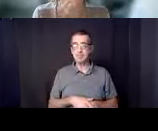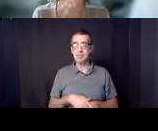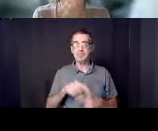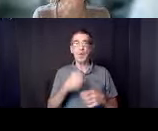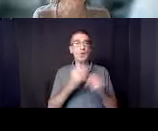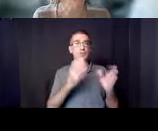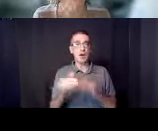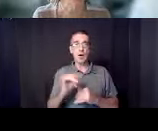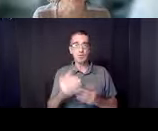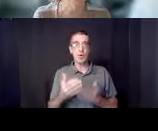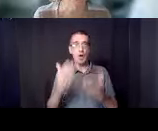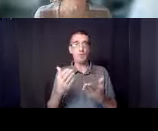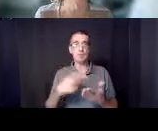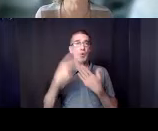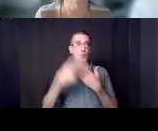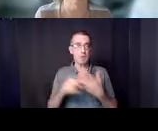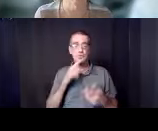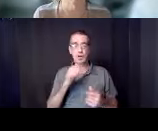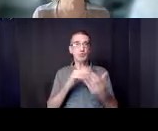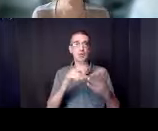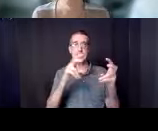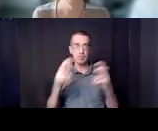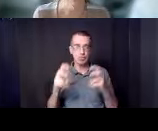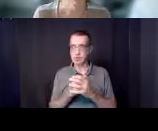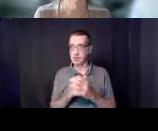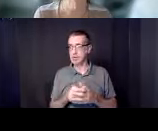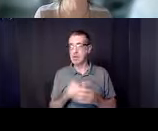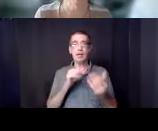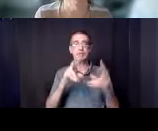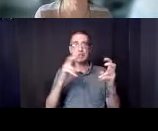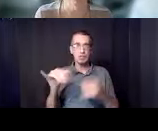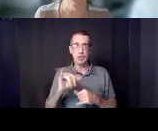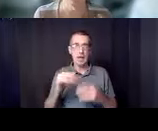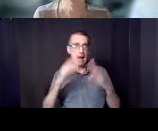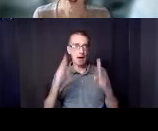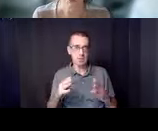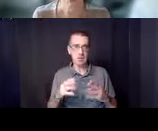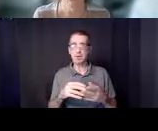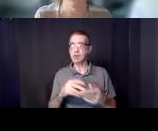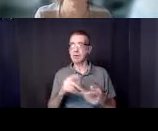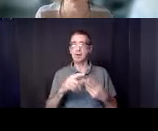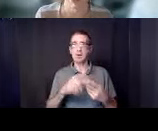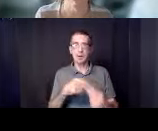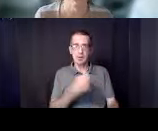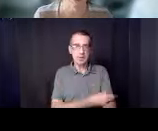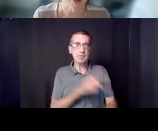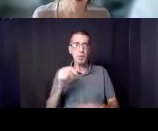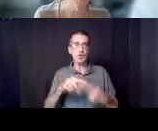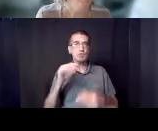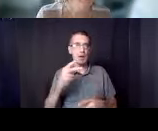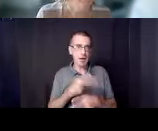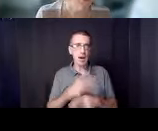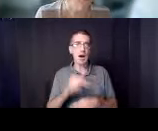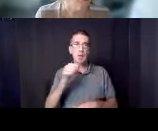plan offers programs that address issues. So addressing issues like housing, hunger, substance use disorder, childcare,